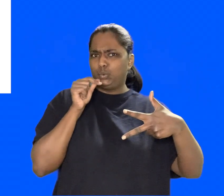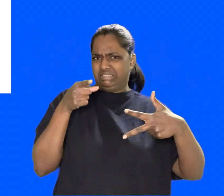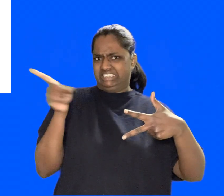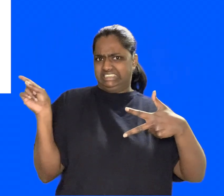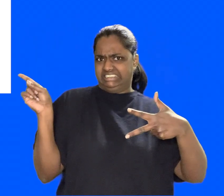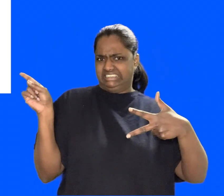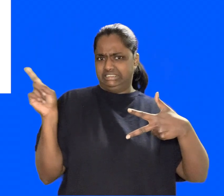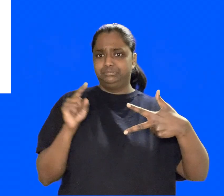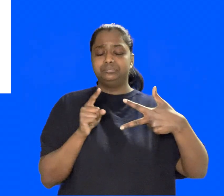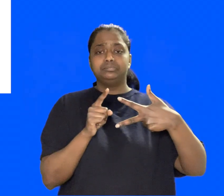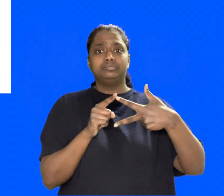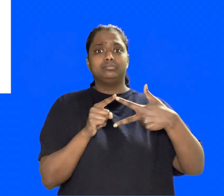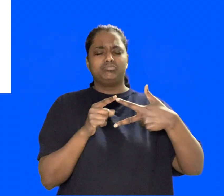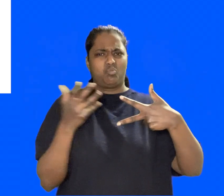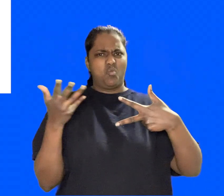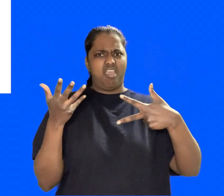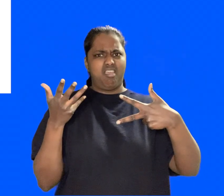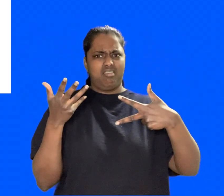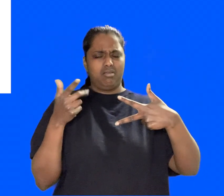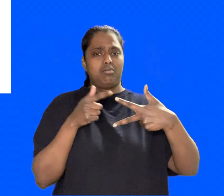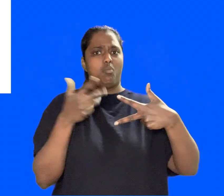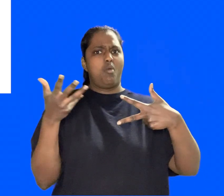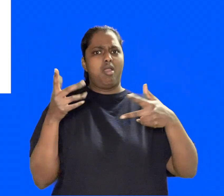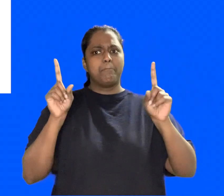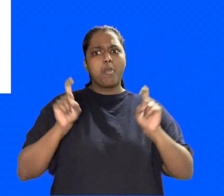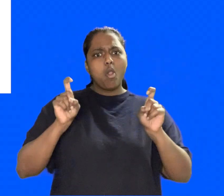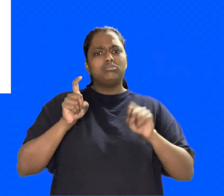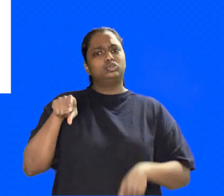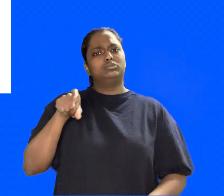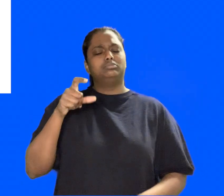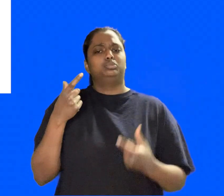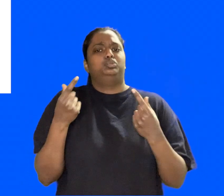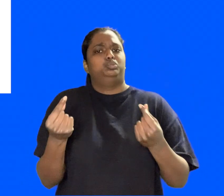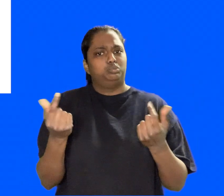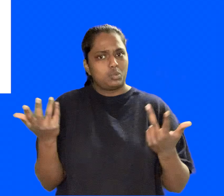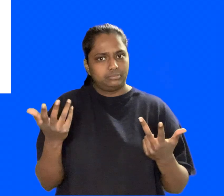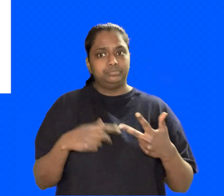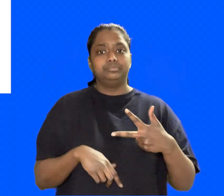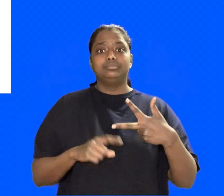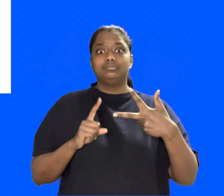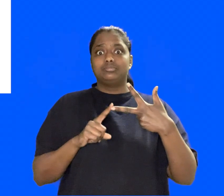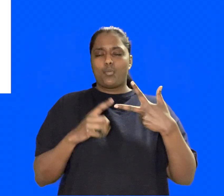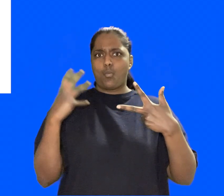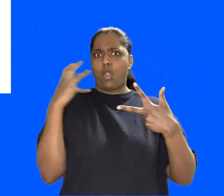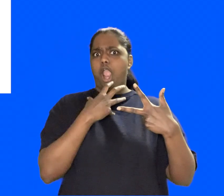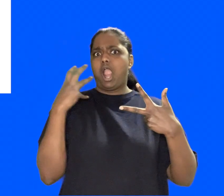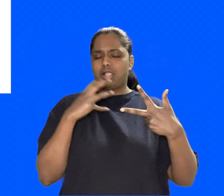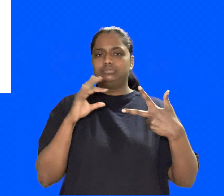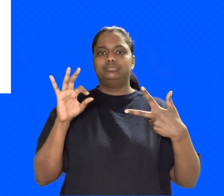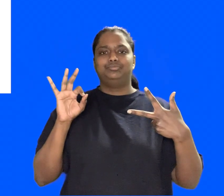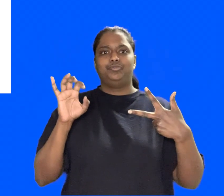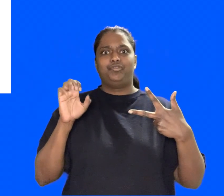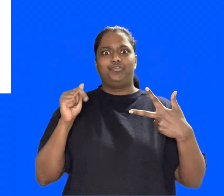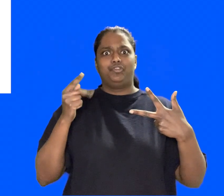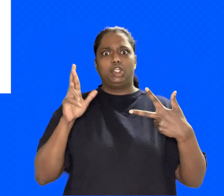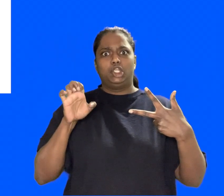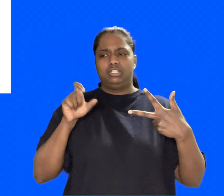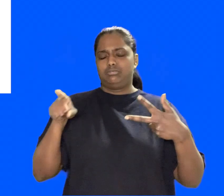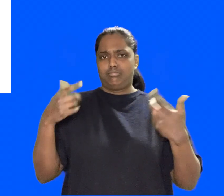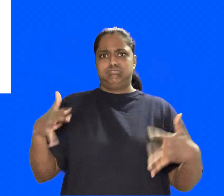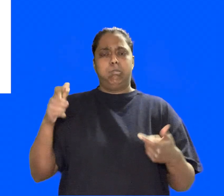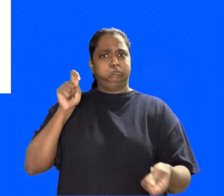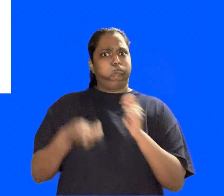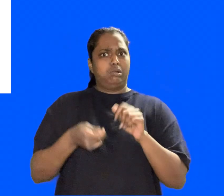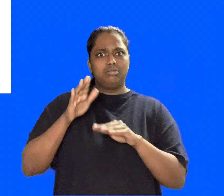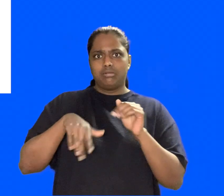is the like feature that differentiates it from other solutions. So the first Hill statement is